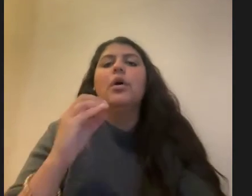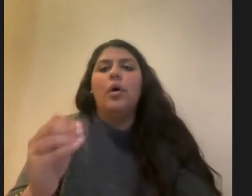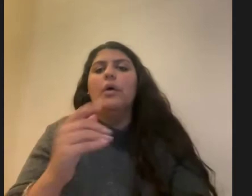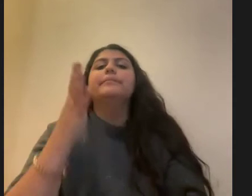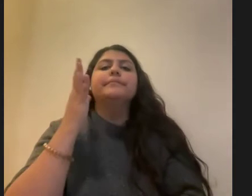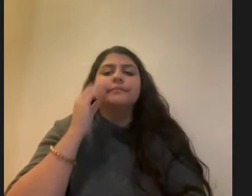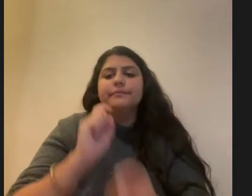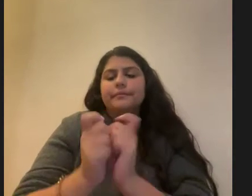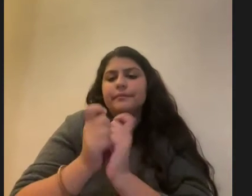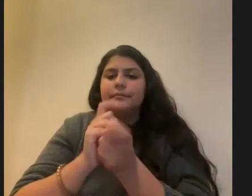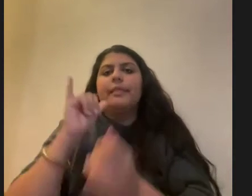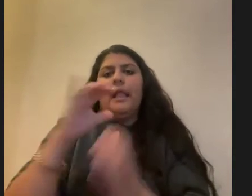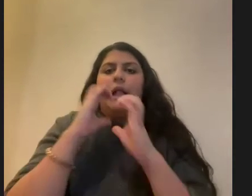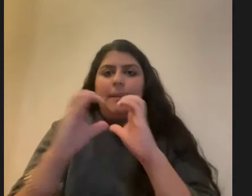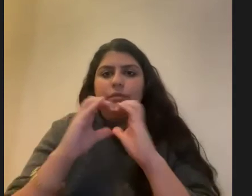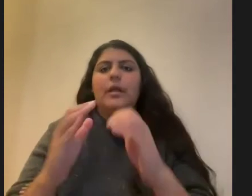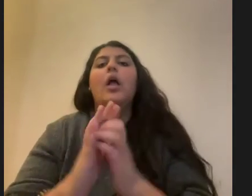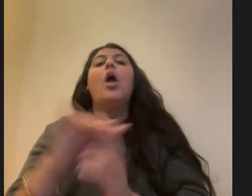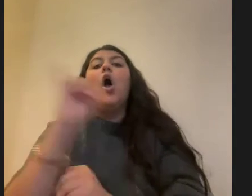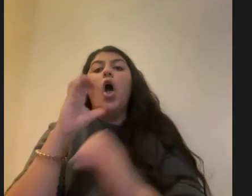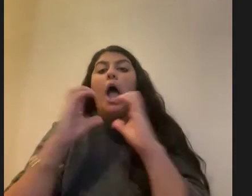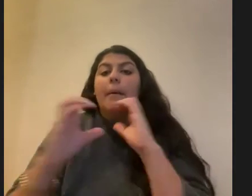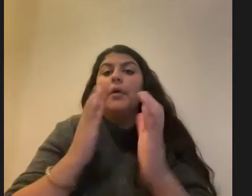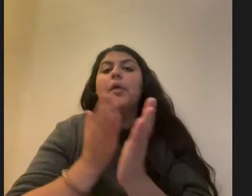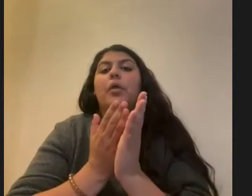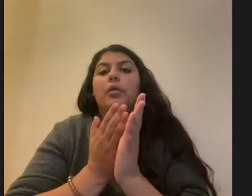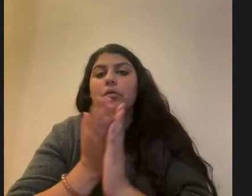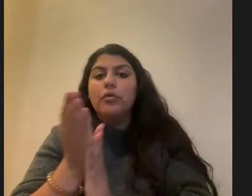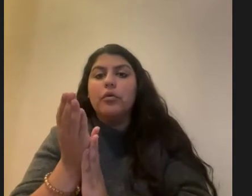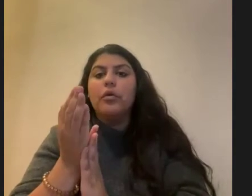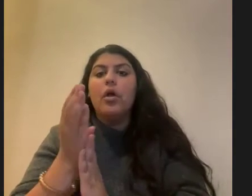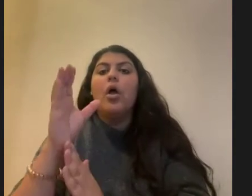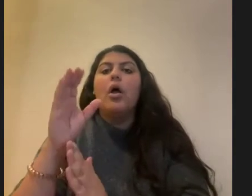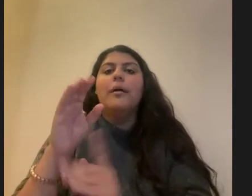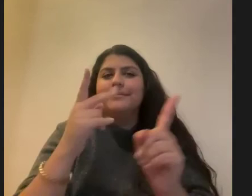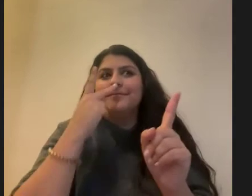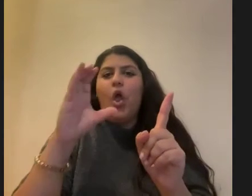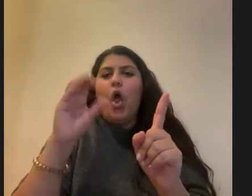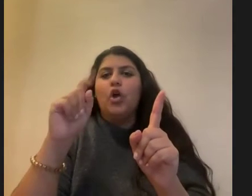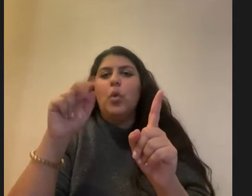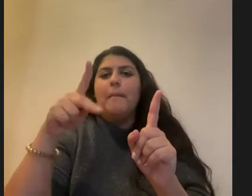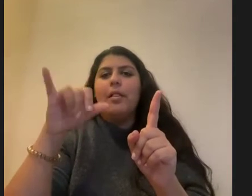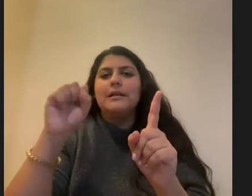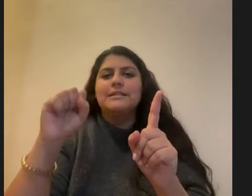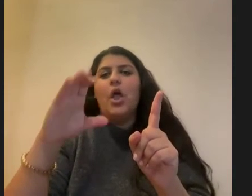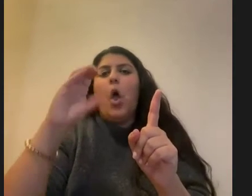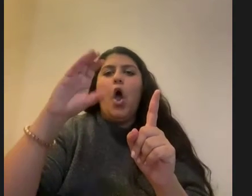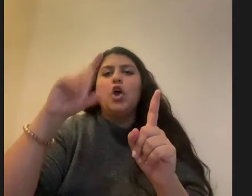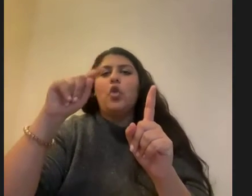skin, but they also, you see them communicate like in Octopolis and Octalantis, which is one of the